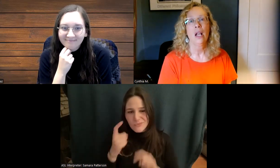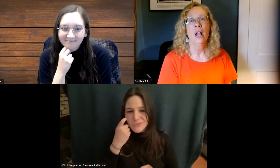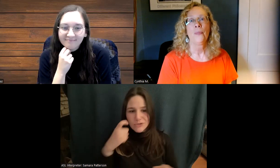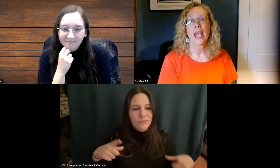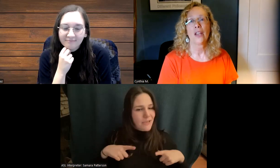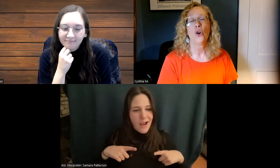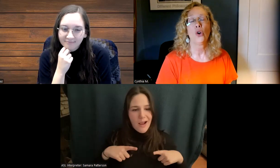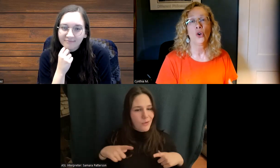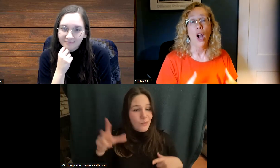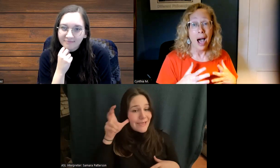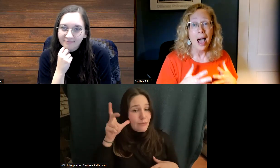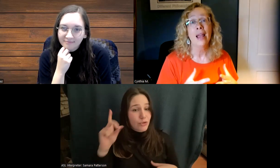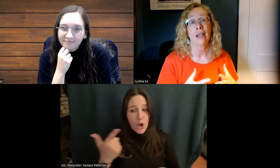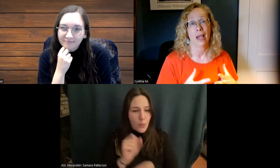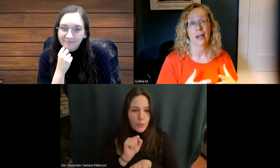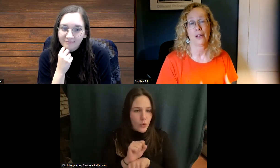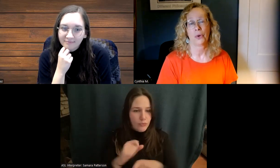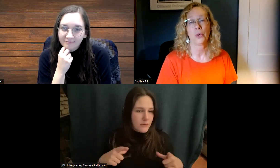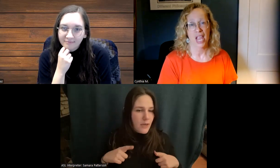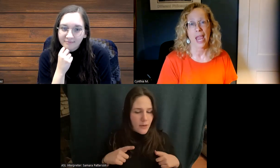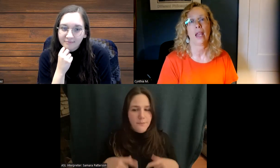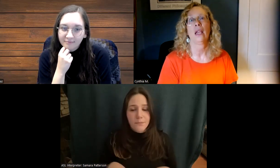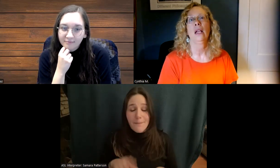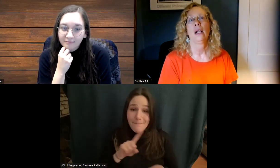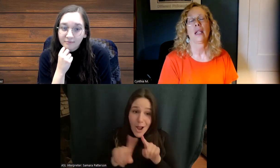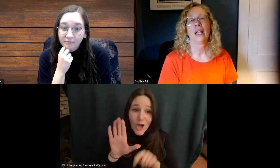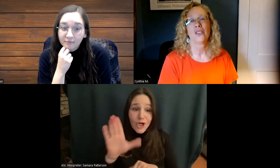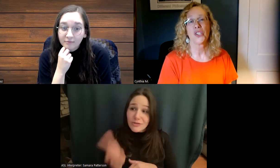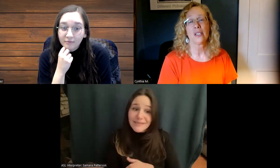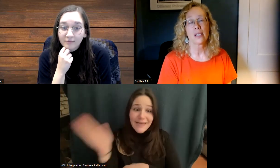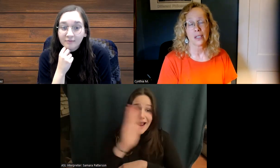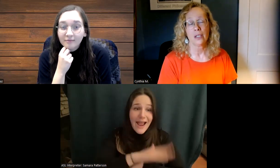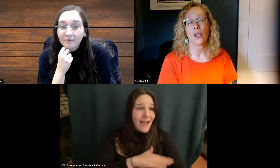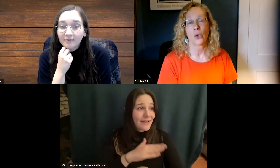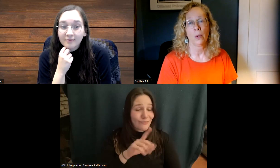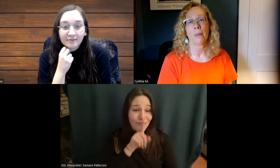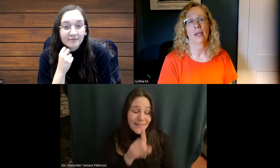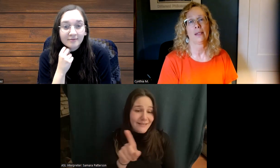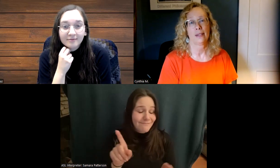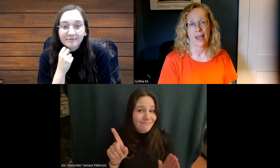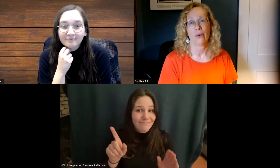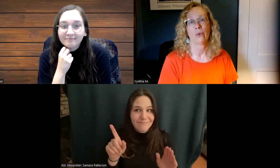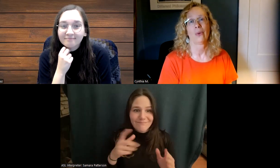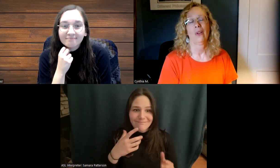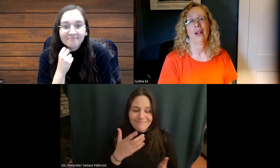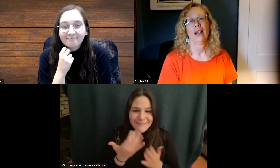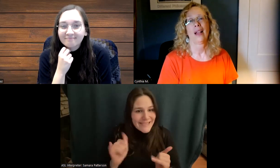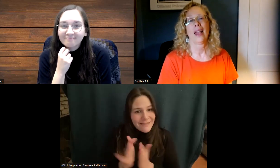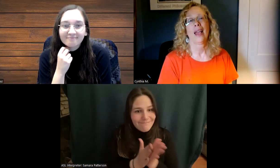retired. And her highlight of her day is to still alert me to